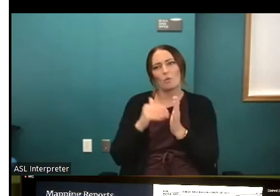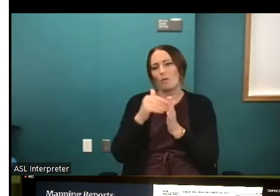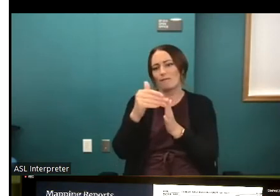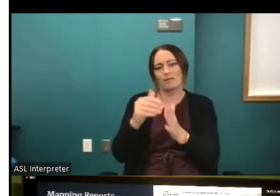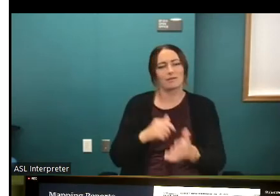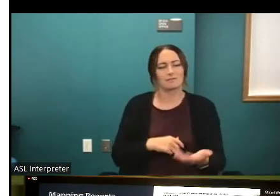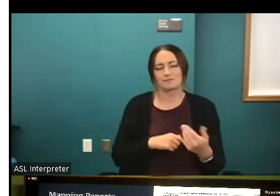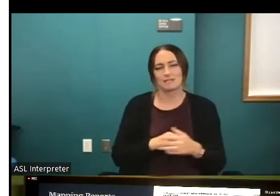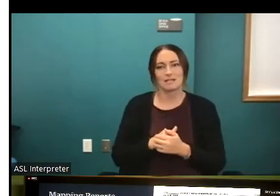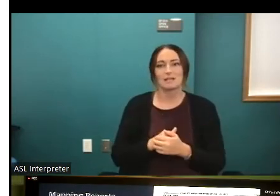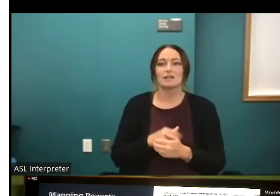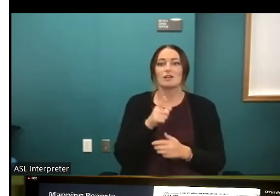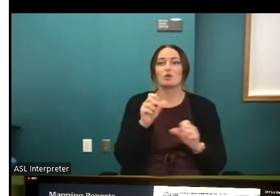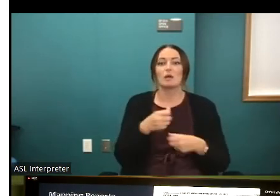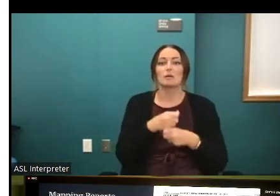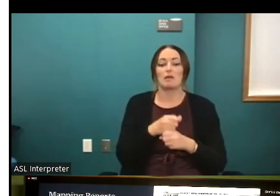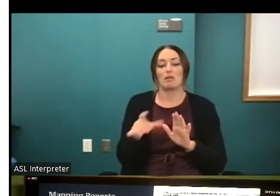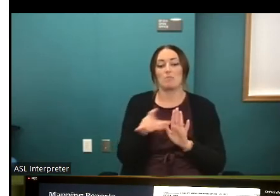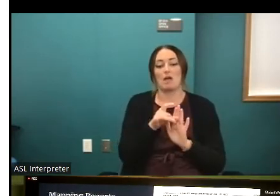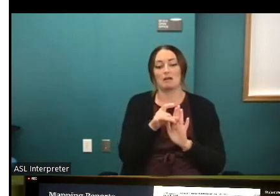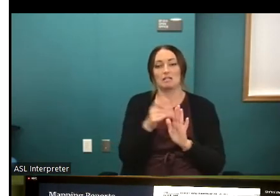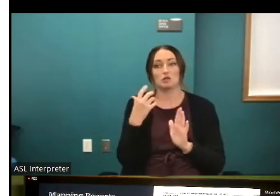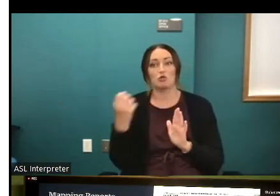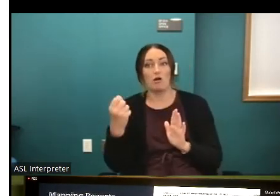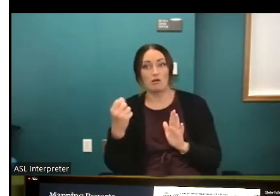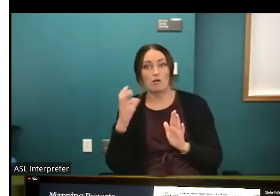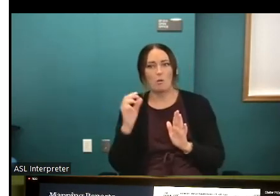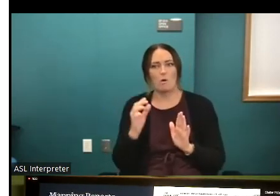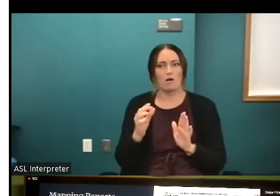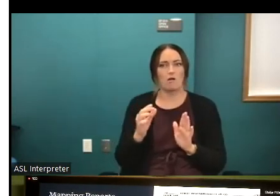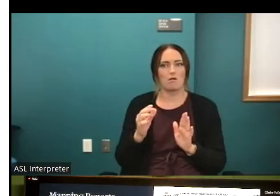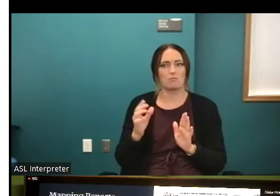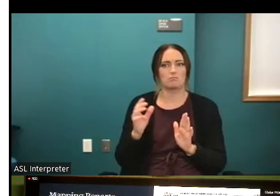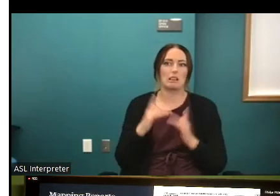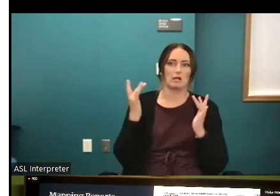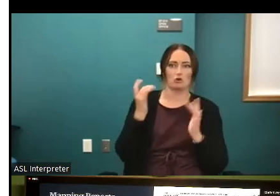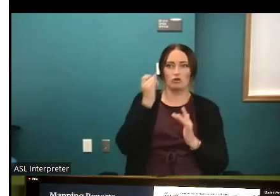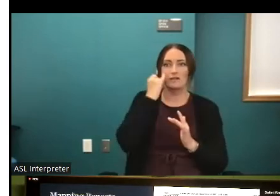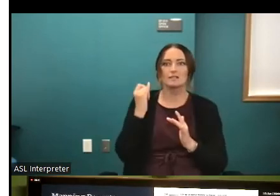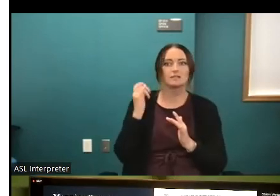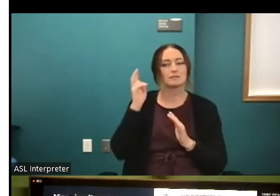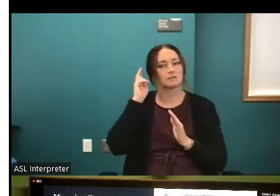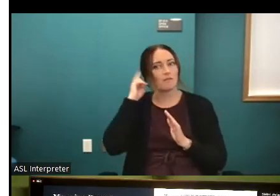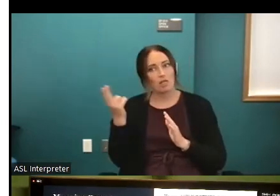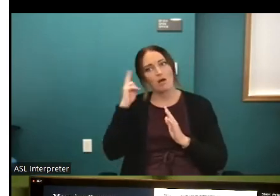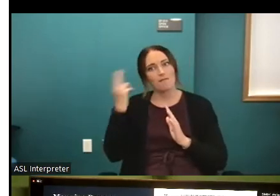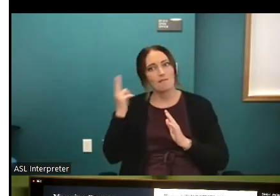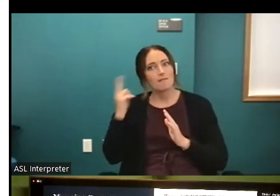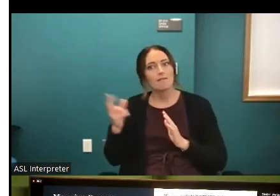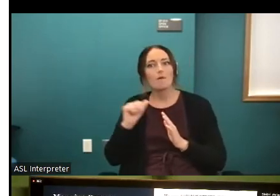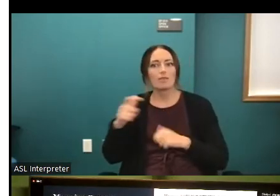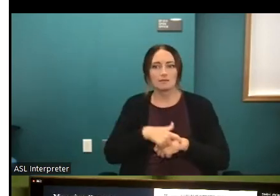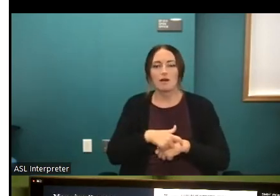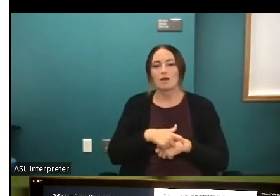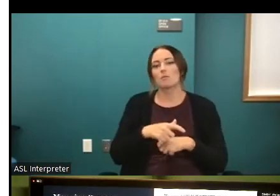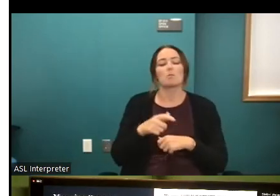the magnet on the external piece stronger or lighter depending on, is it falling off all the time or is it creating a sore? So